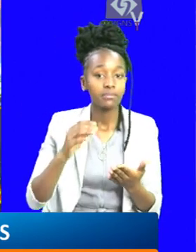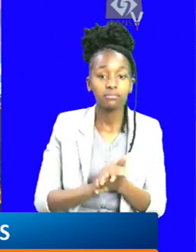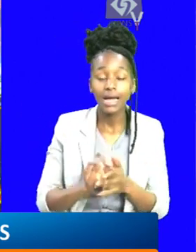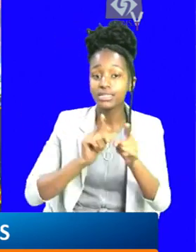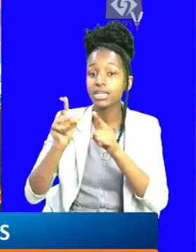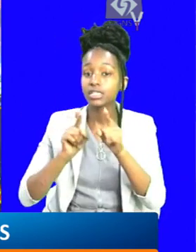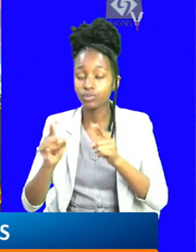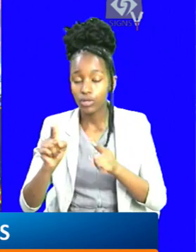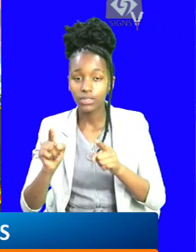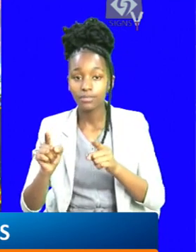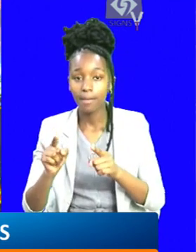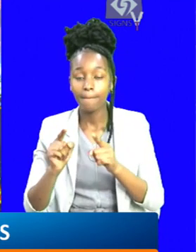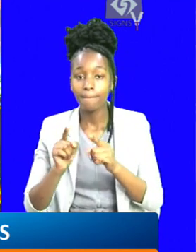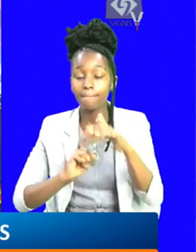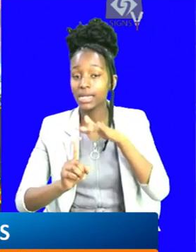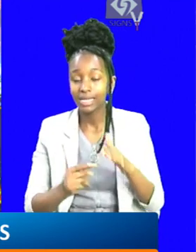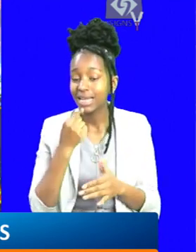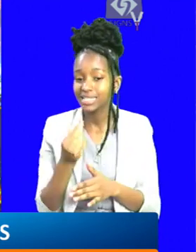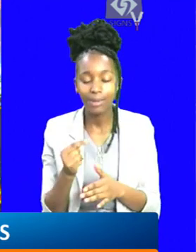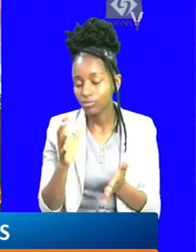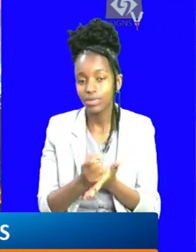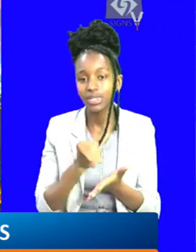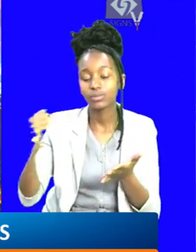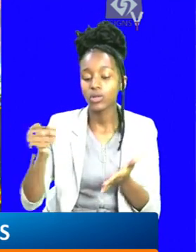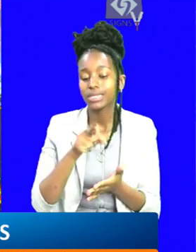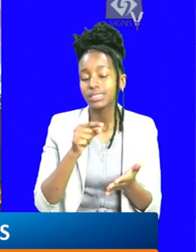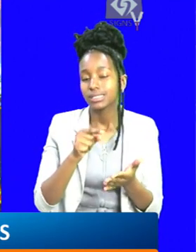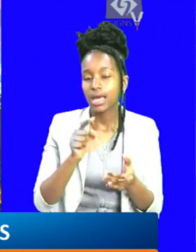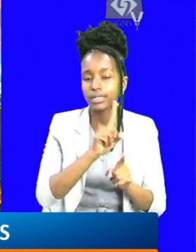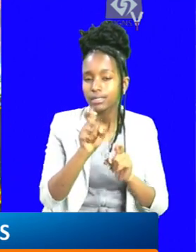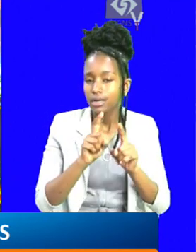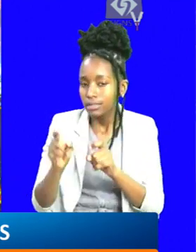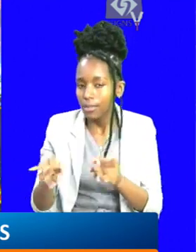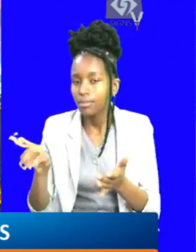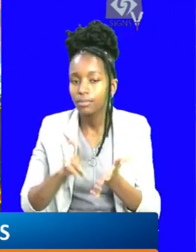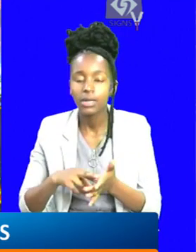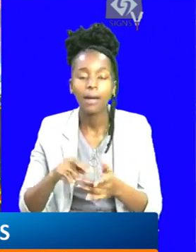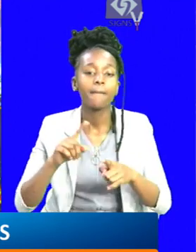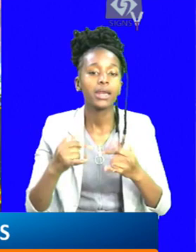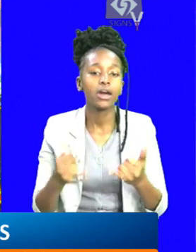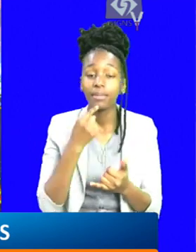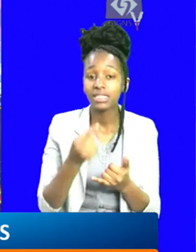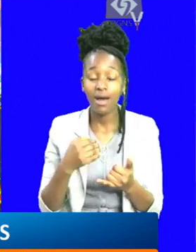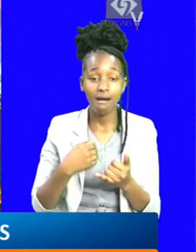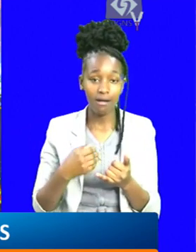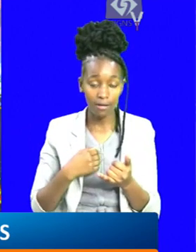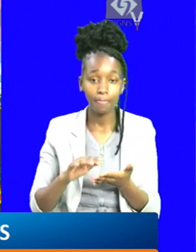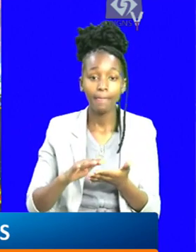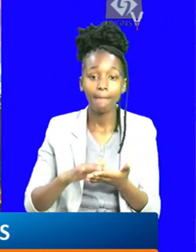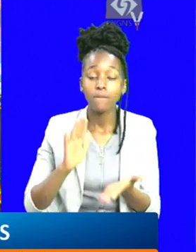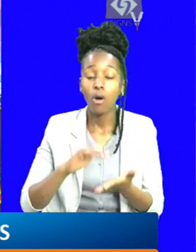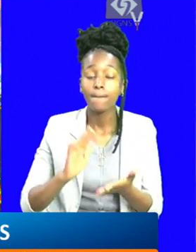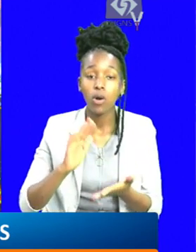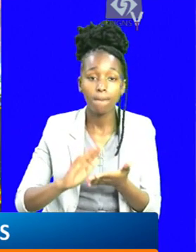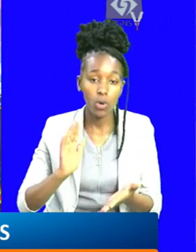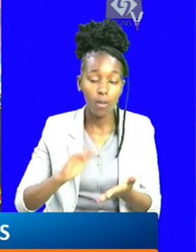Safety Authority had prompted drivers in the country to declare nationwide strike on on Wednesday. However, in a statement issued